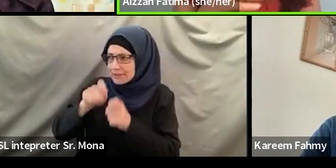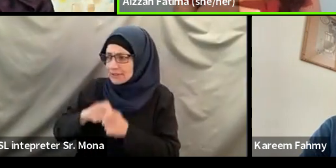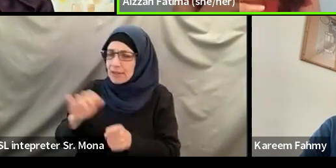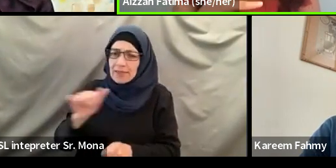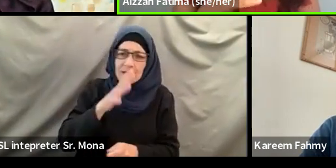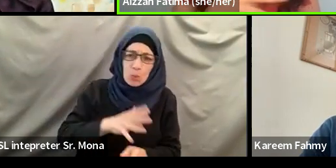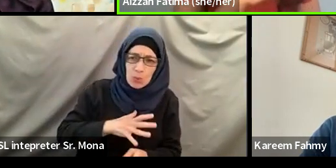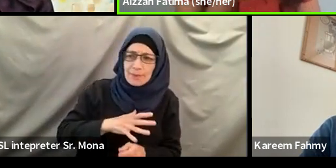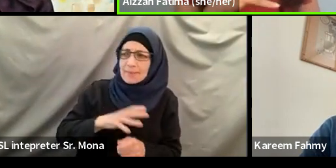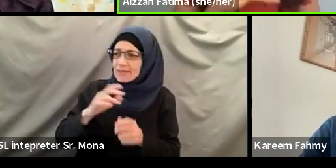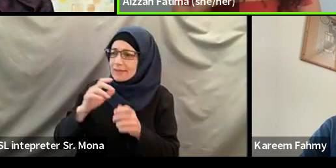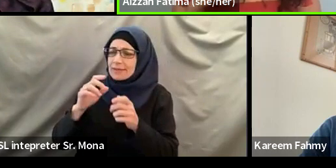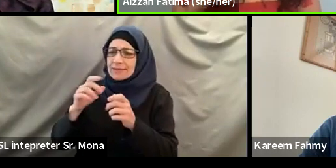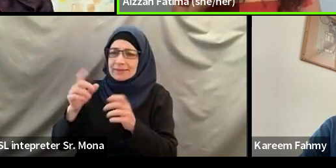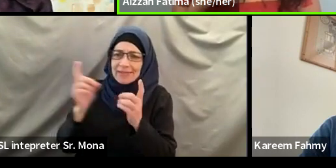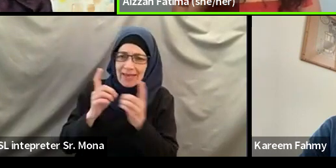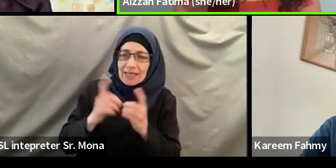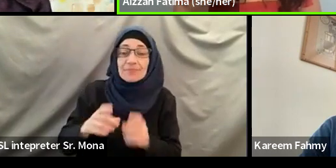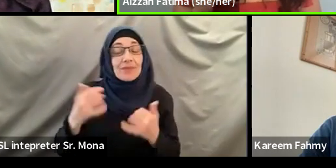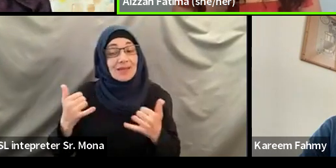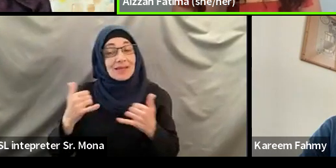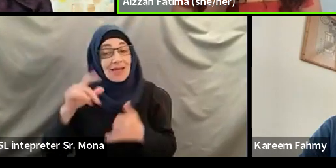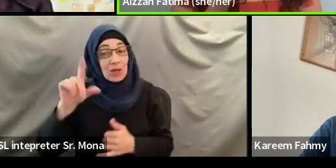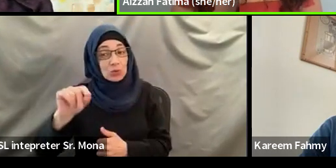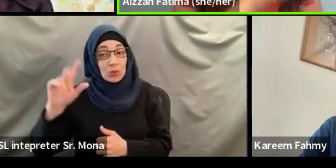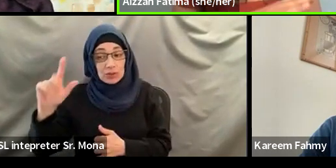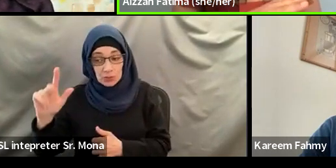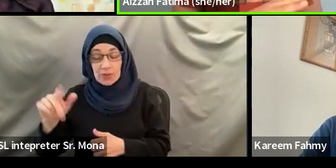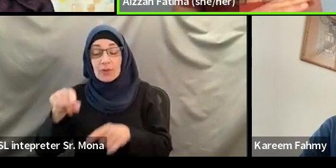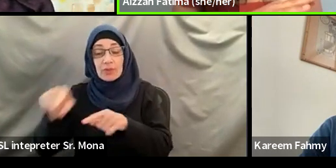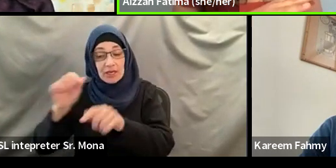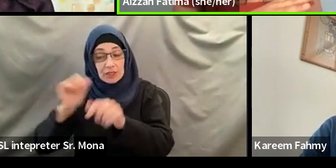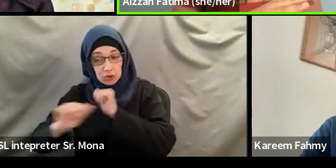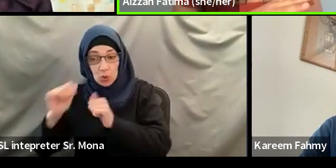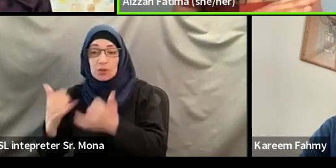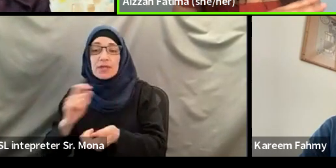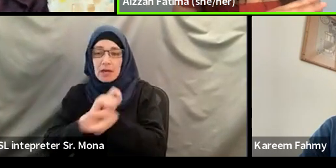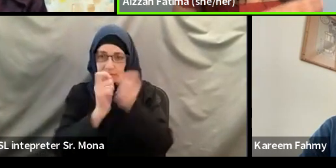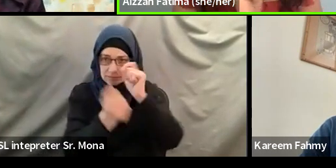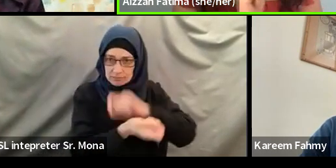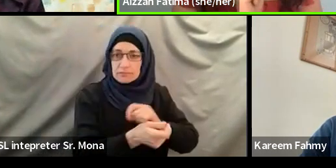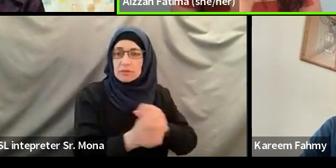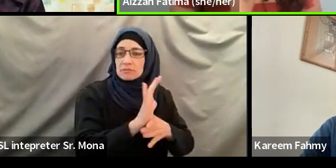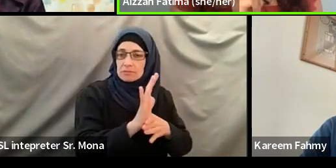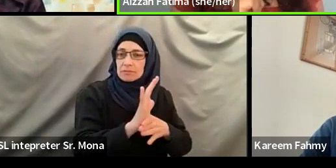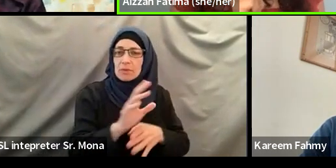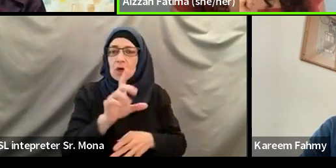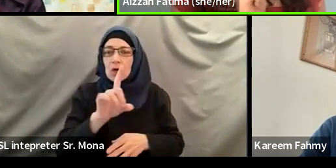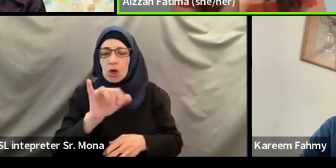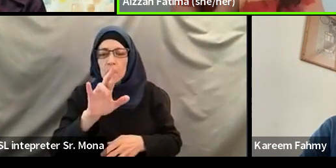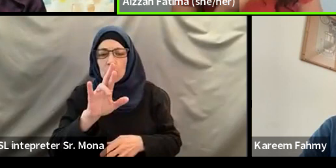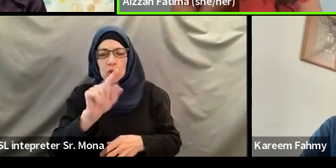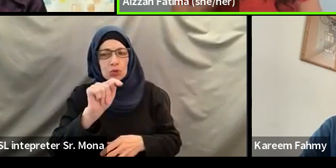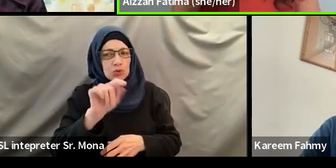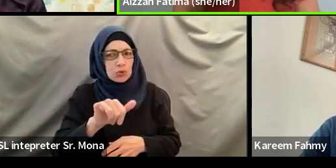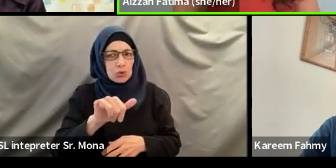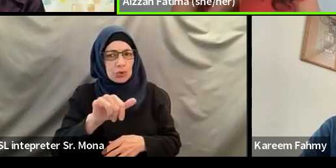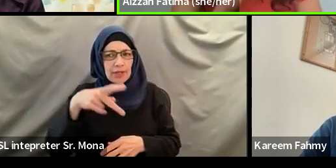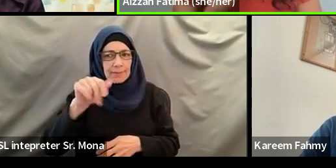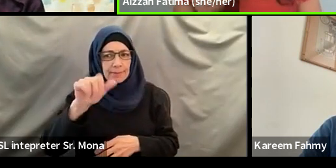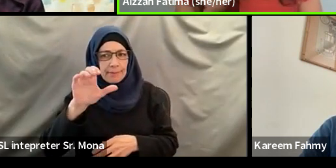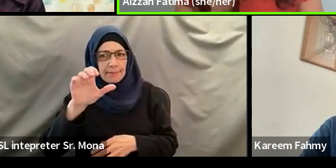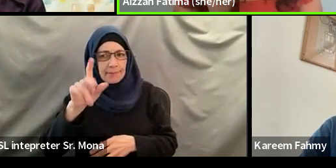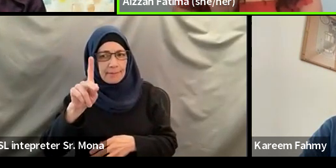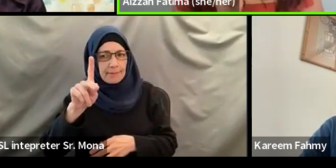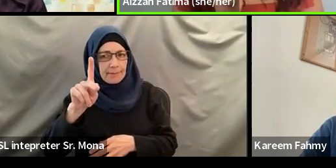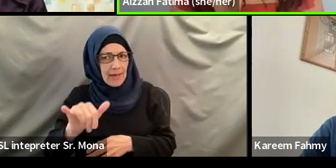2023. I've since then made that show into a film. The play was called Dirty Packy Lingerie. It's a comedy. And the feature